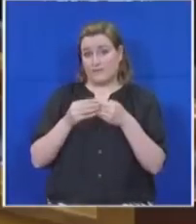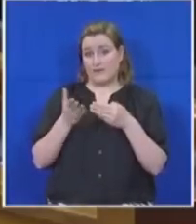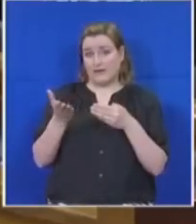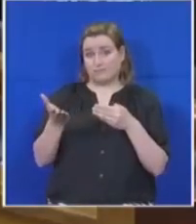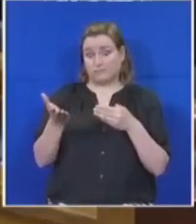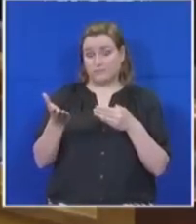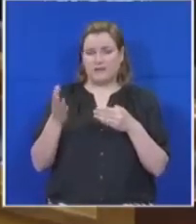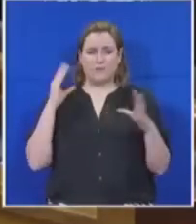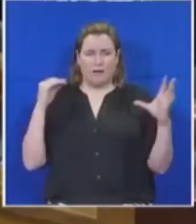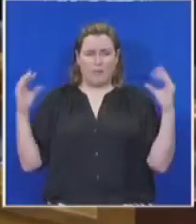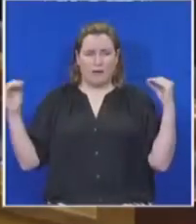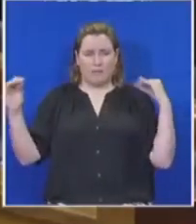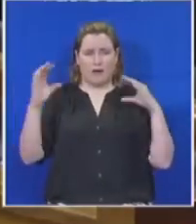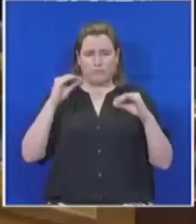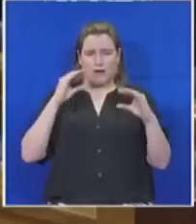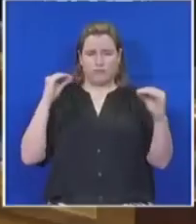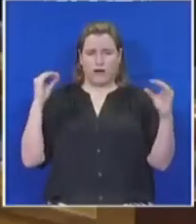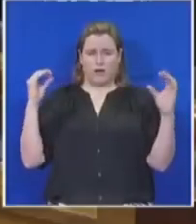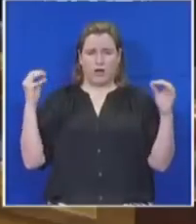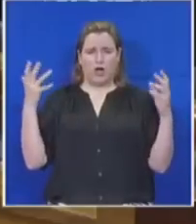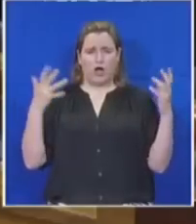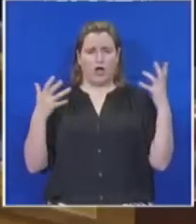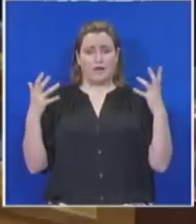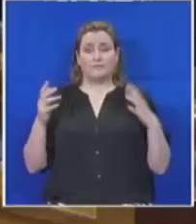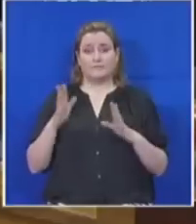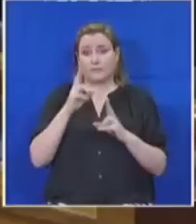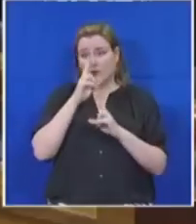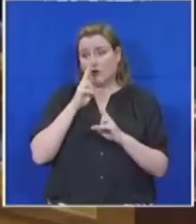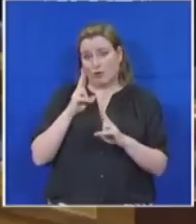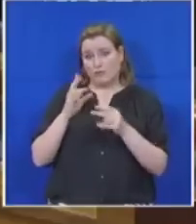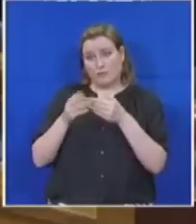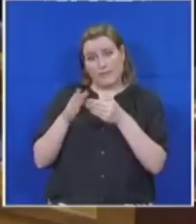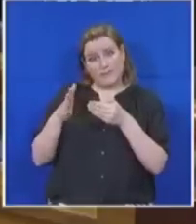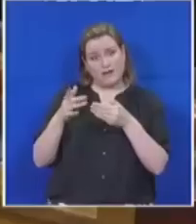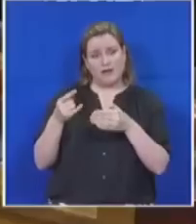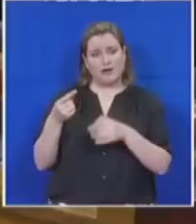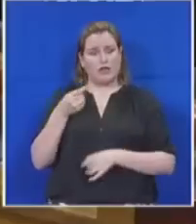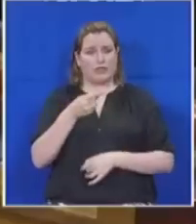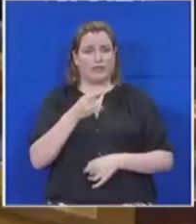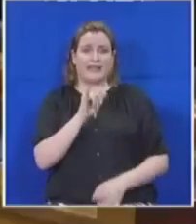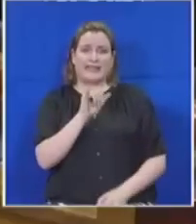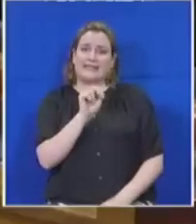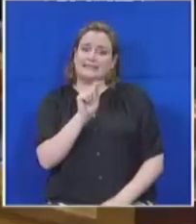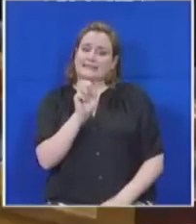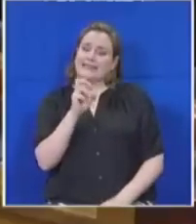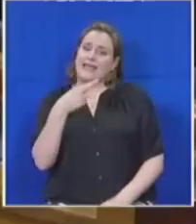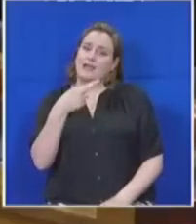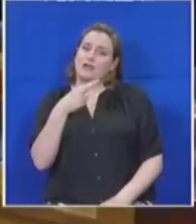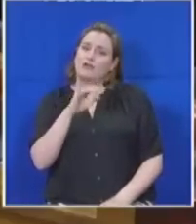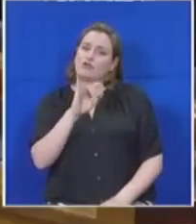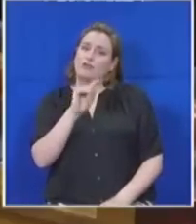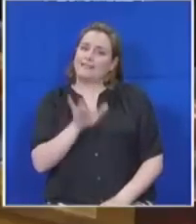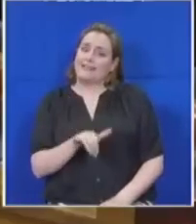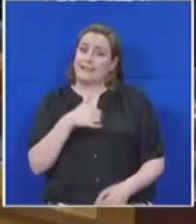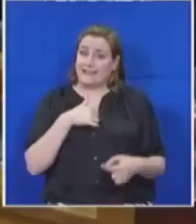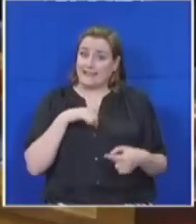the honorable member is talking on the integrity and the dignity of other members, particularly the